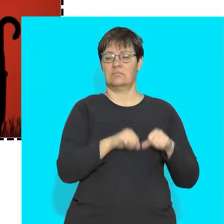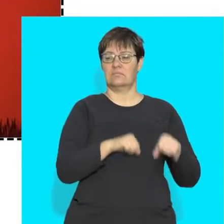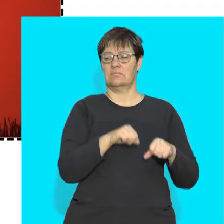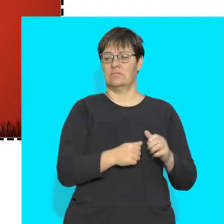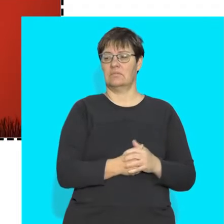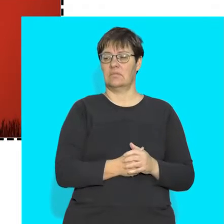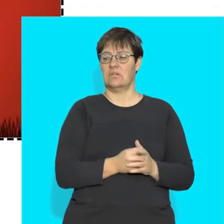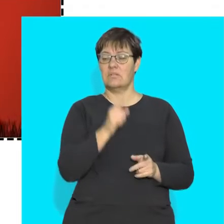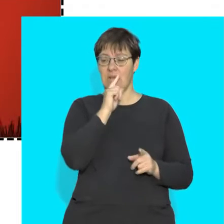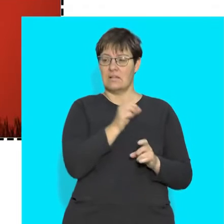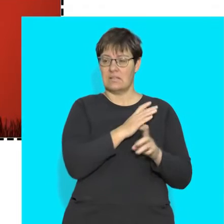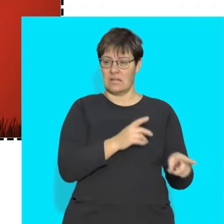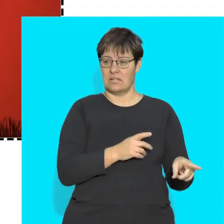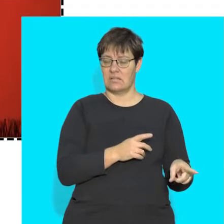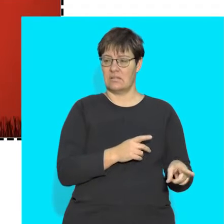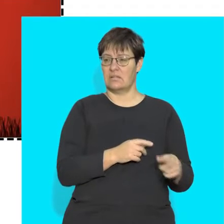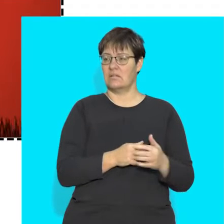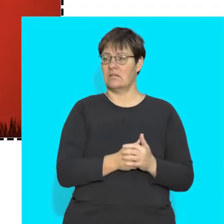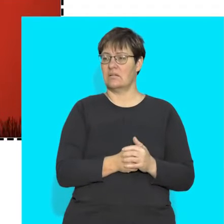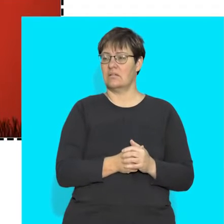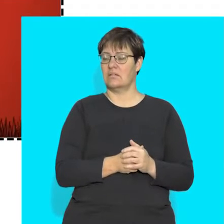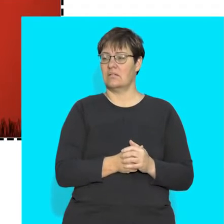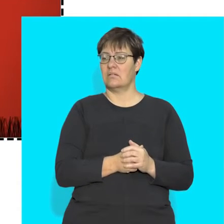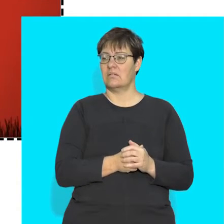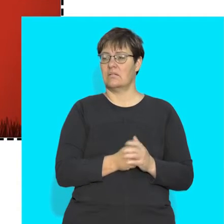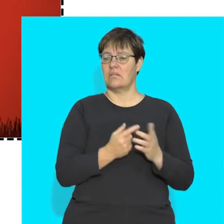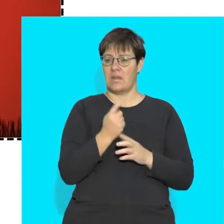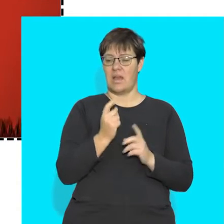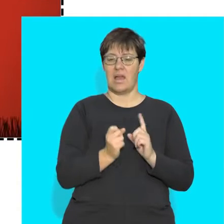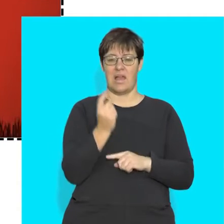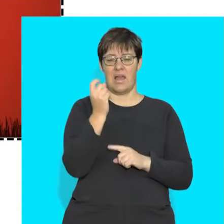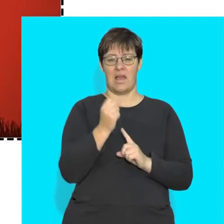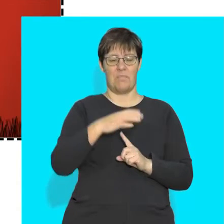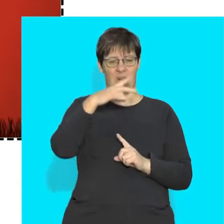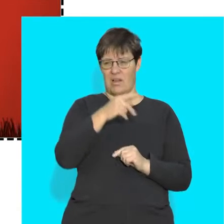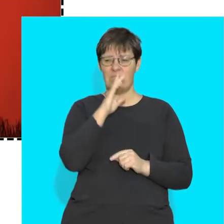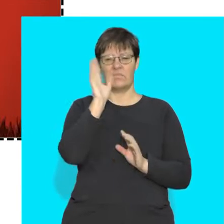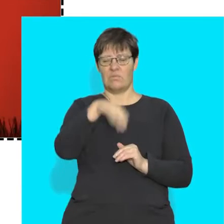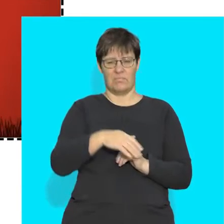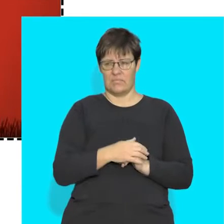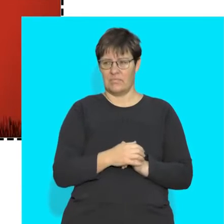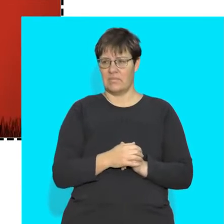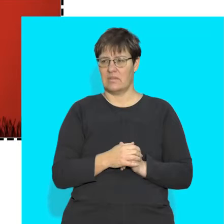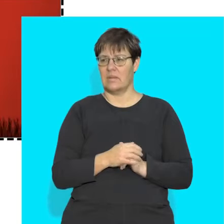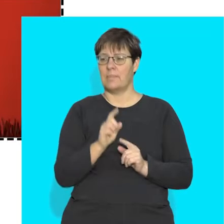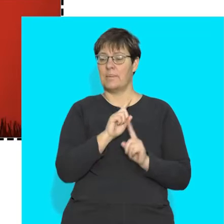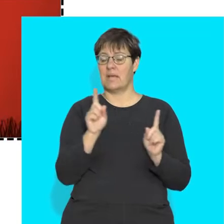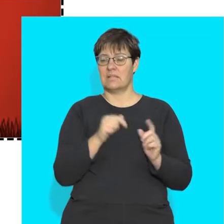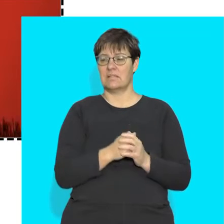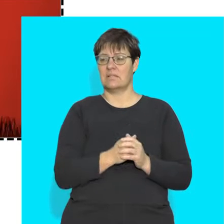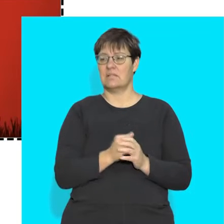and off he goes. And we're supposed to stop it when he goes past the umbrella. We're not going to.